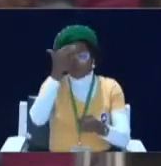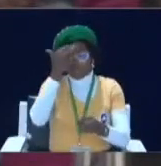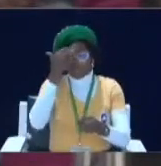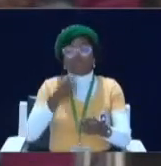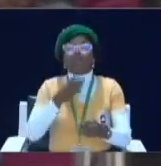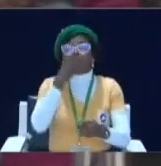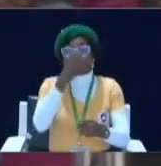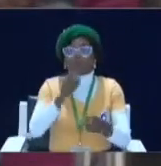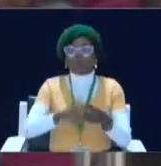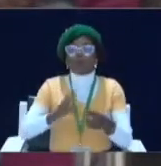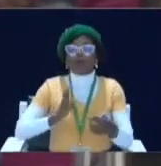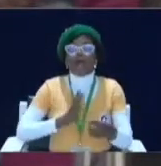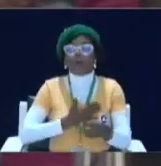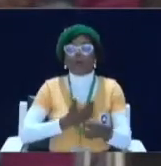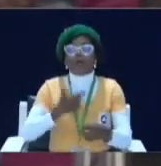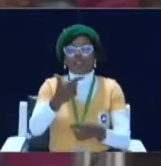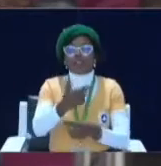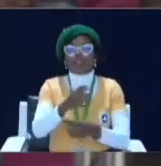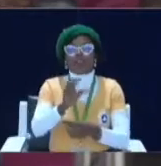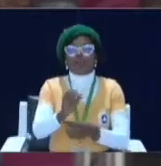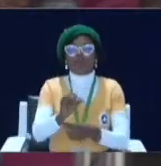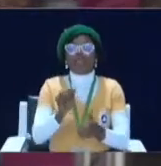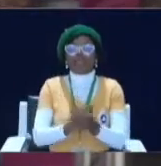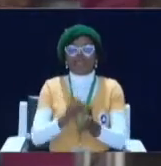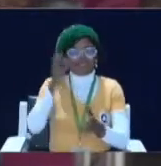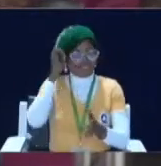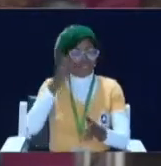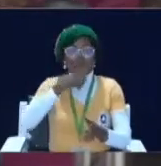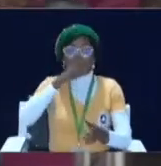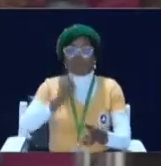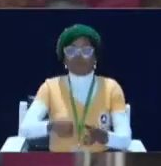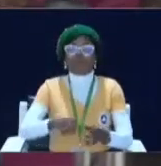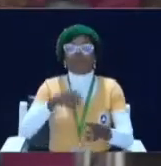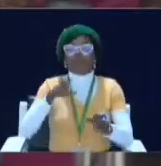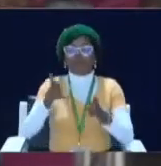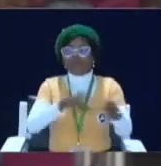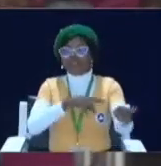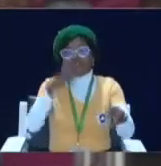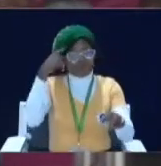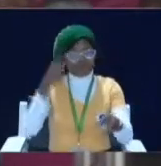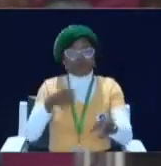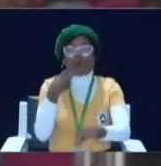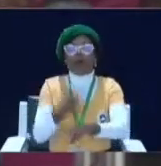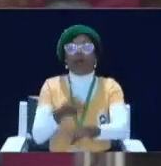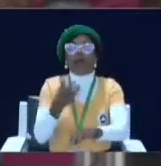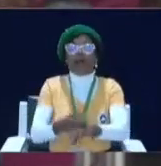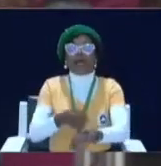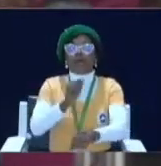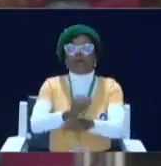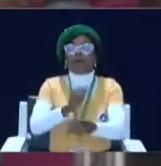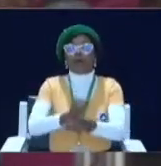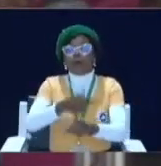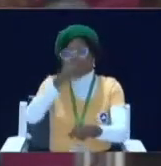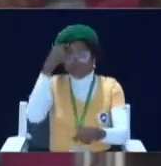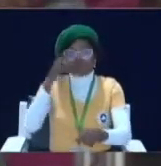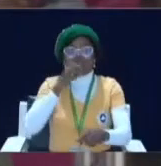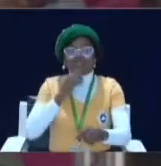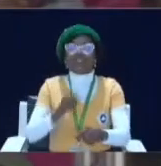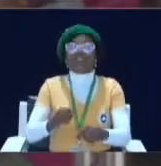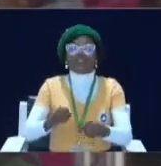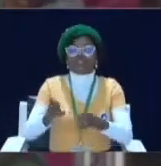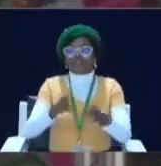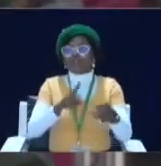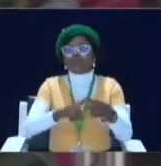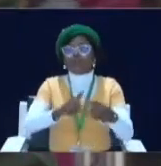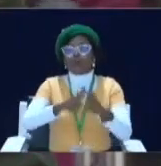Lord, Daddy Gio, that be ready for hard work because I am about to open many doors.